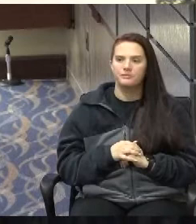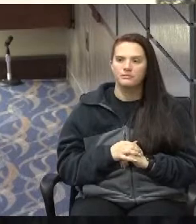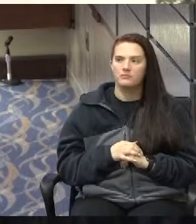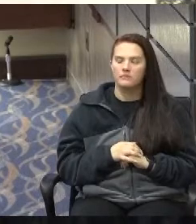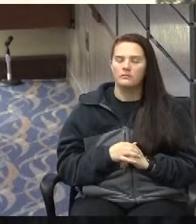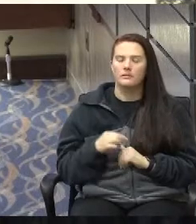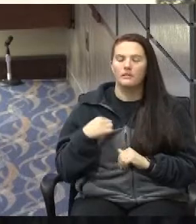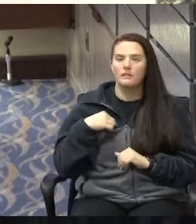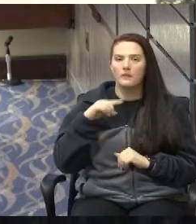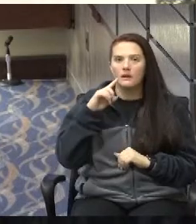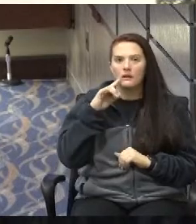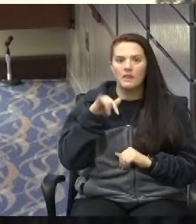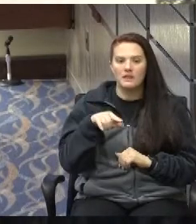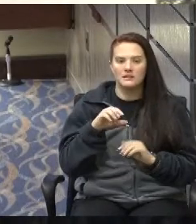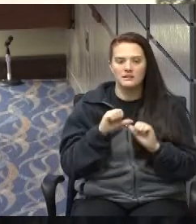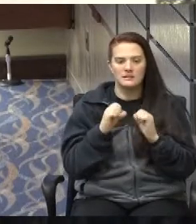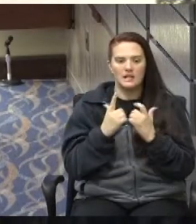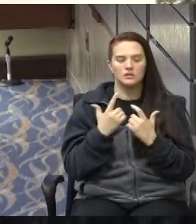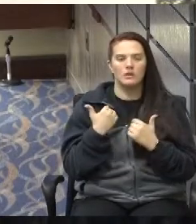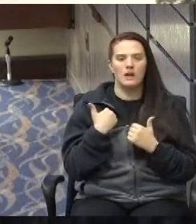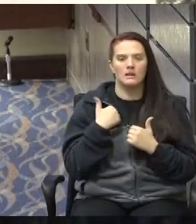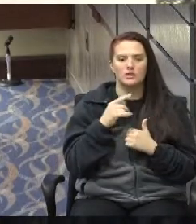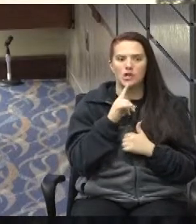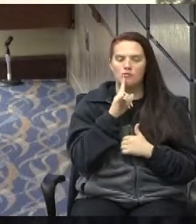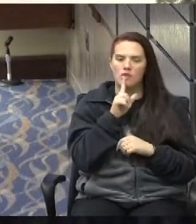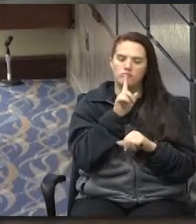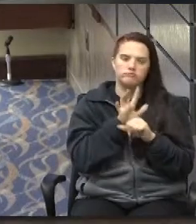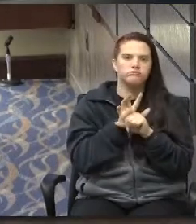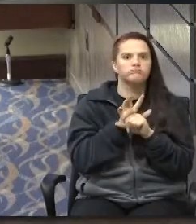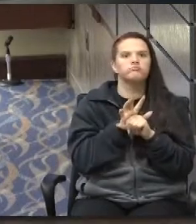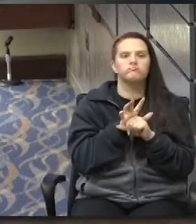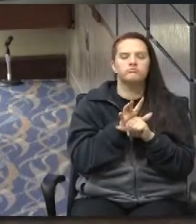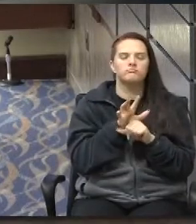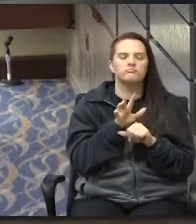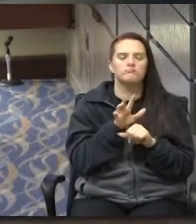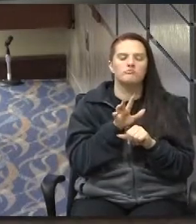I think that this council has a just real commitment to,